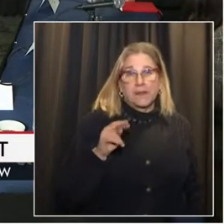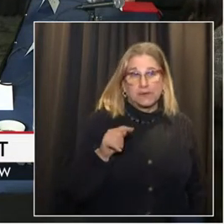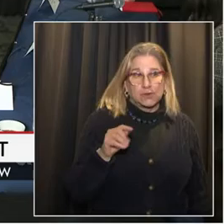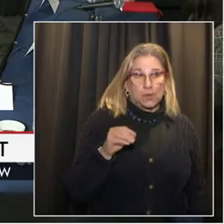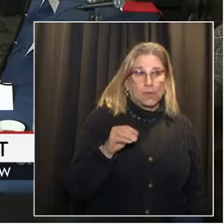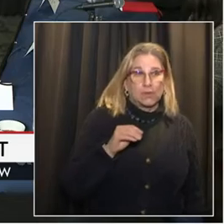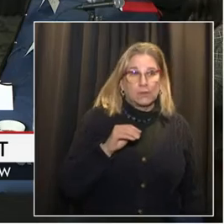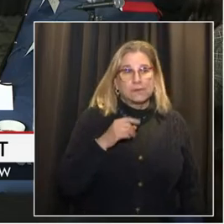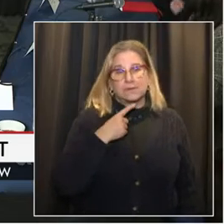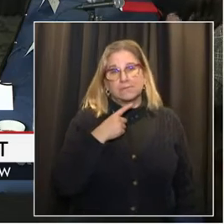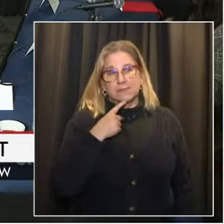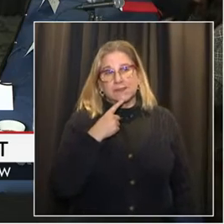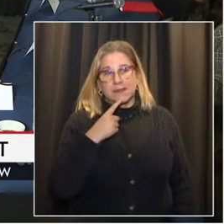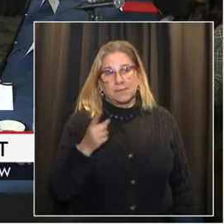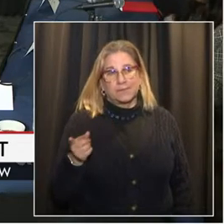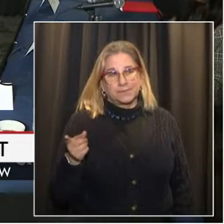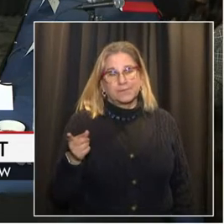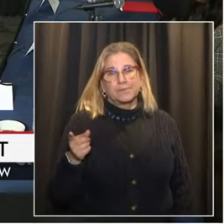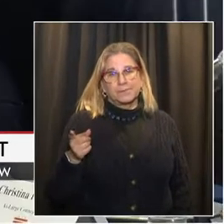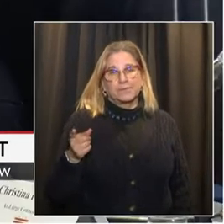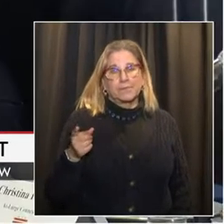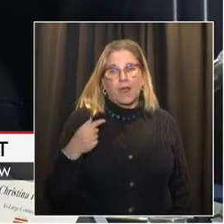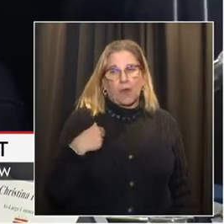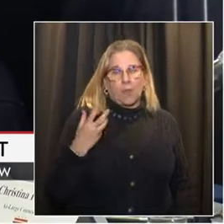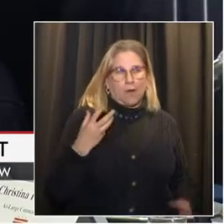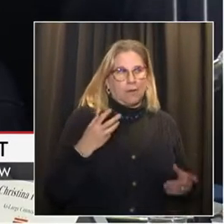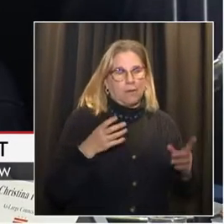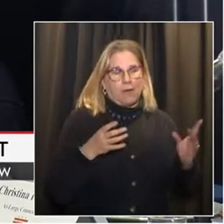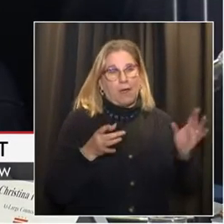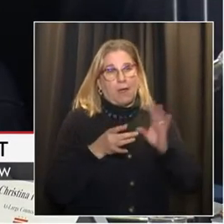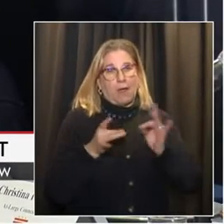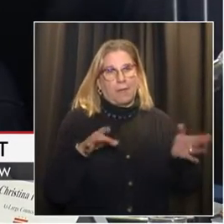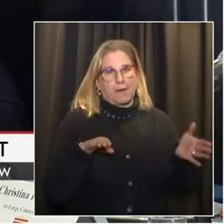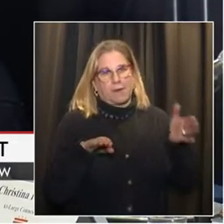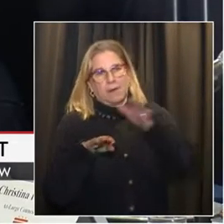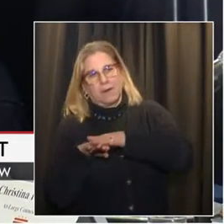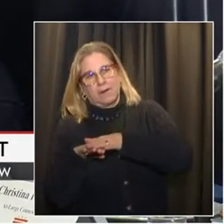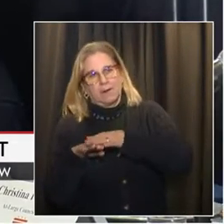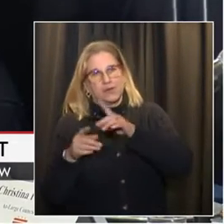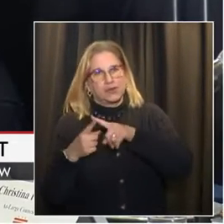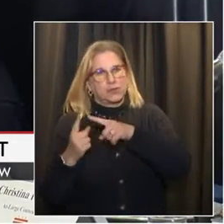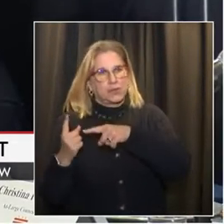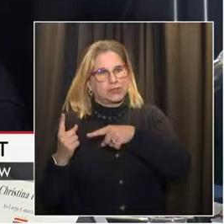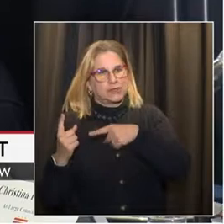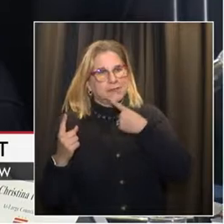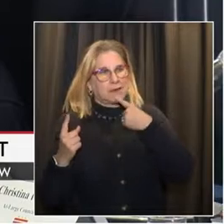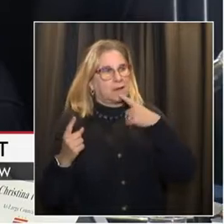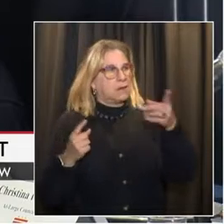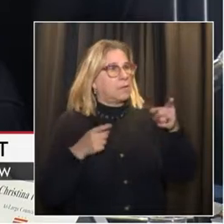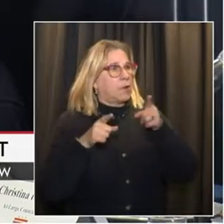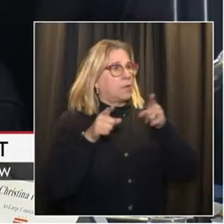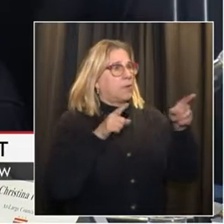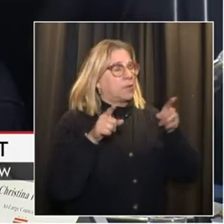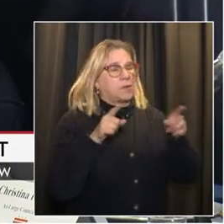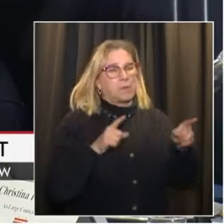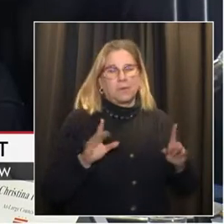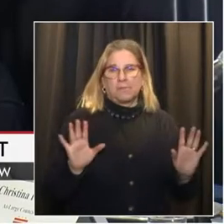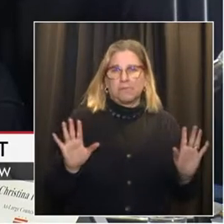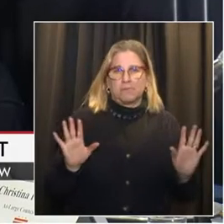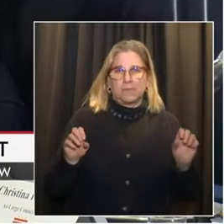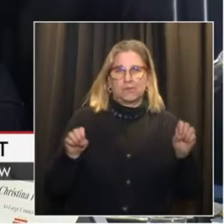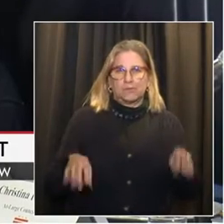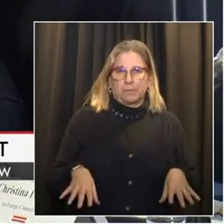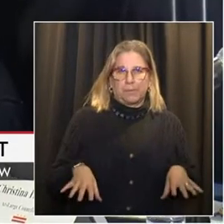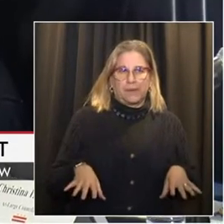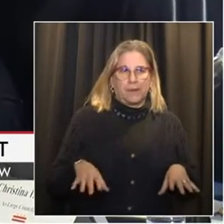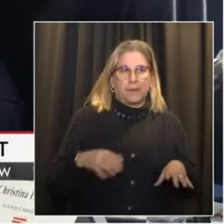you know, a lot of this still looks like finger pointing, and I think we've got to move away from that and be really serious about how we address